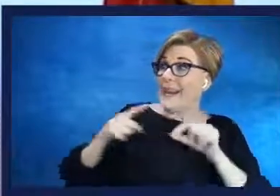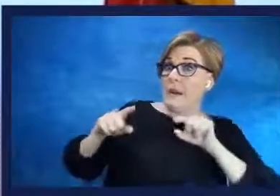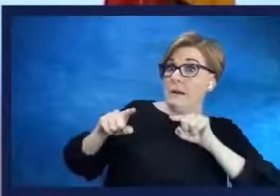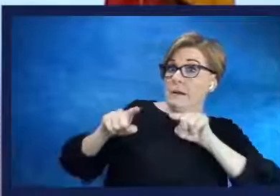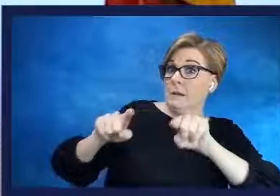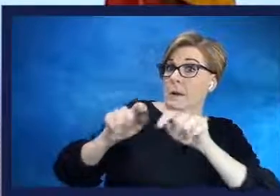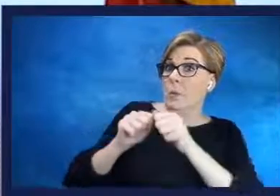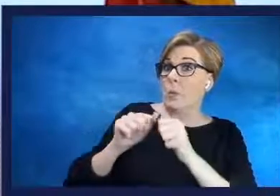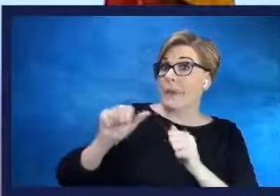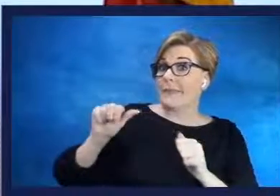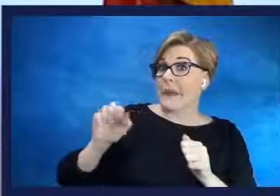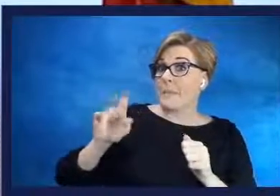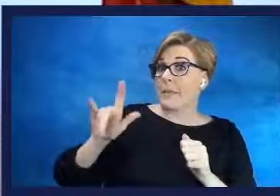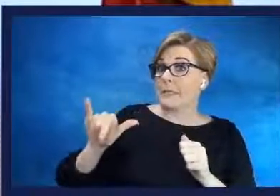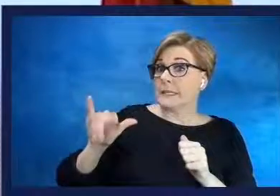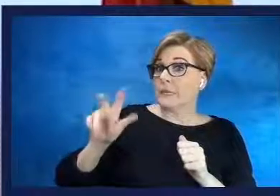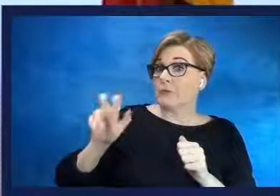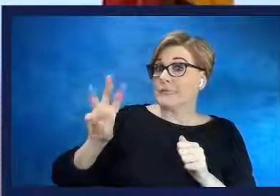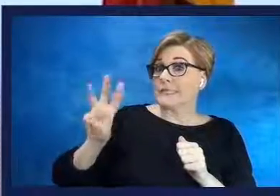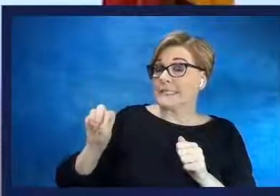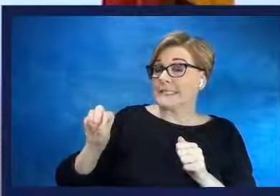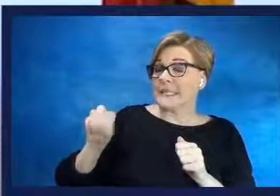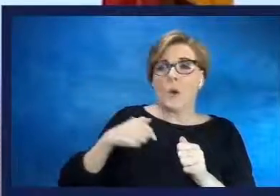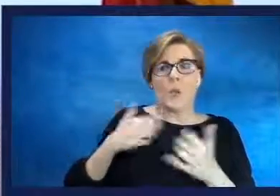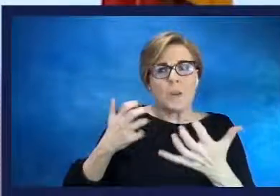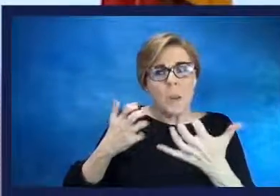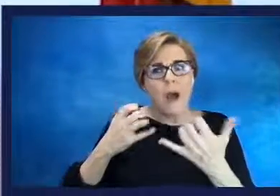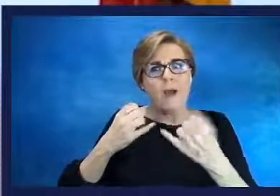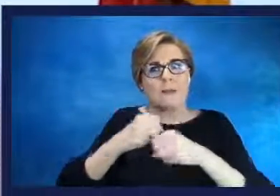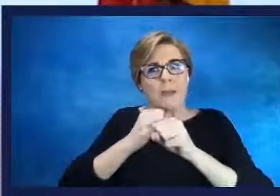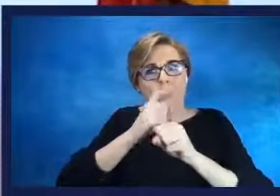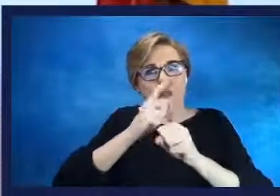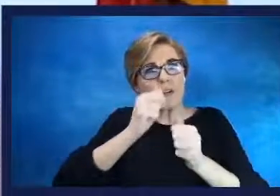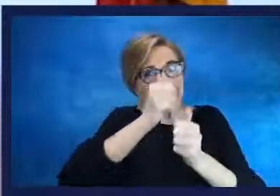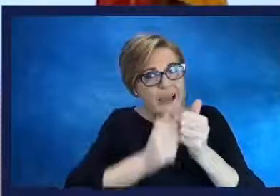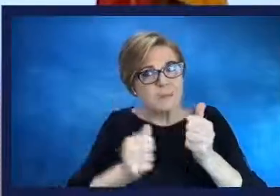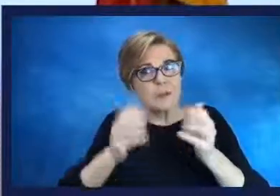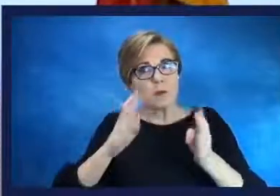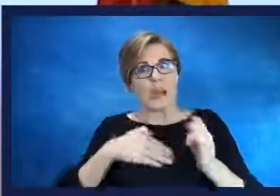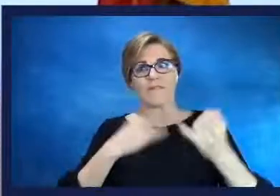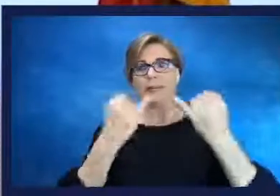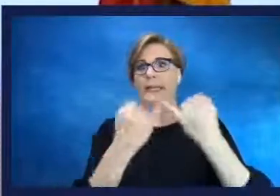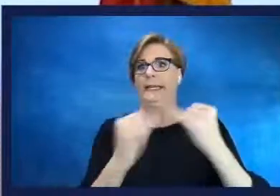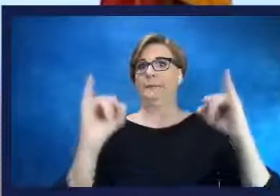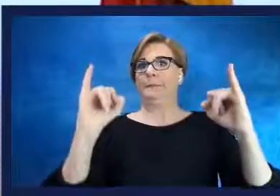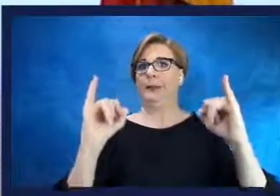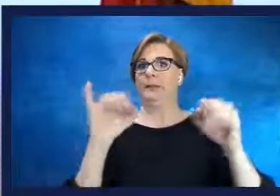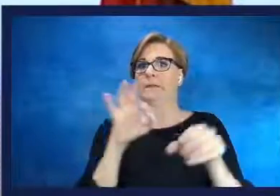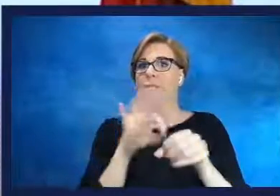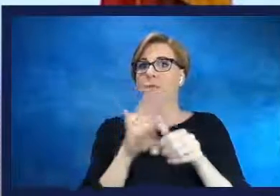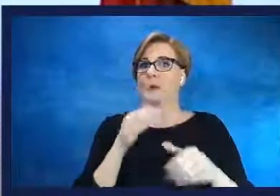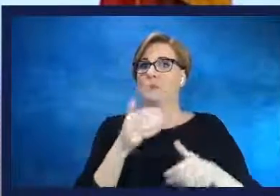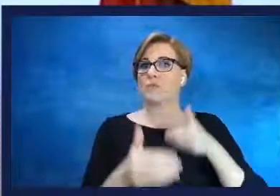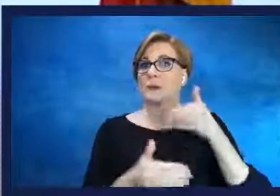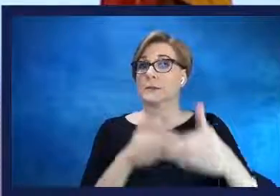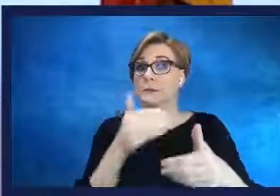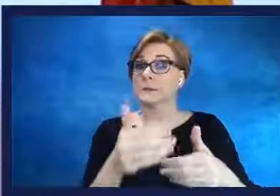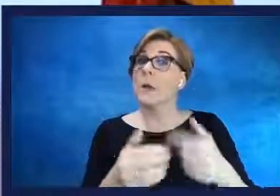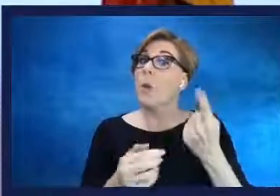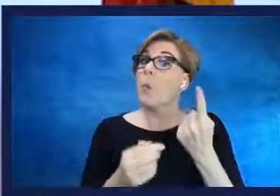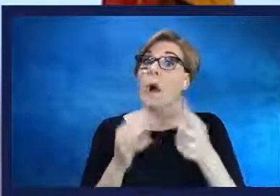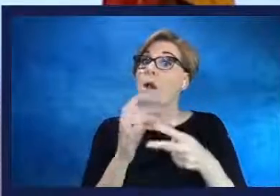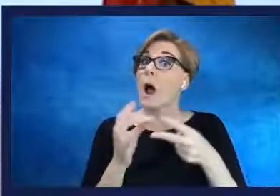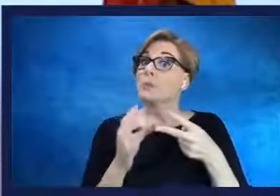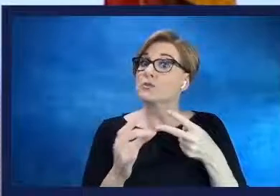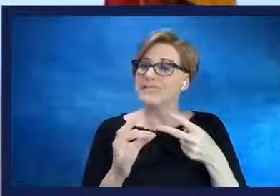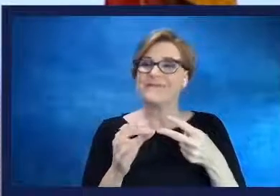that independent involvement, independent voting. One of those is through the mail ballot process. Majority of our folks that probably have